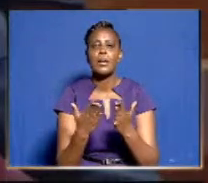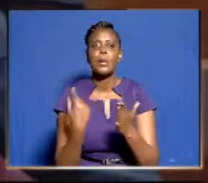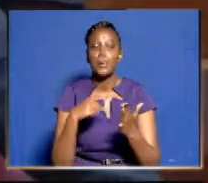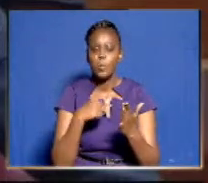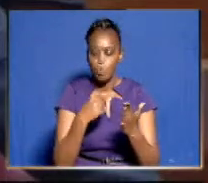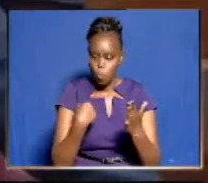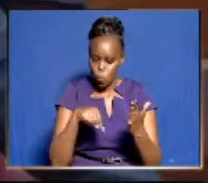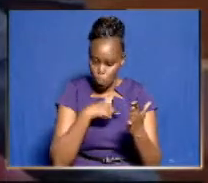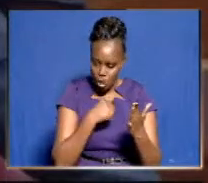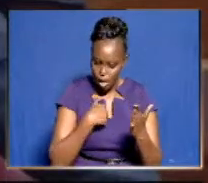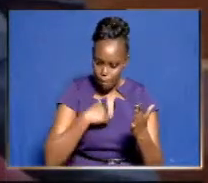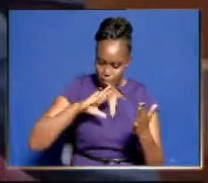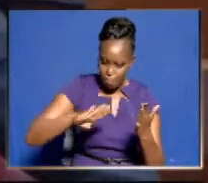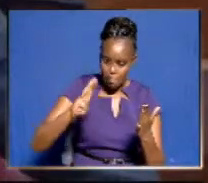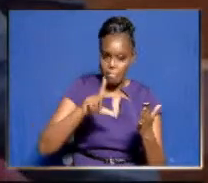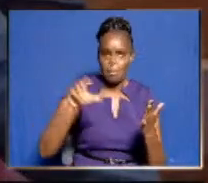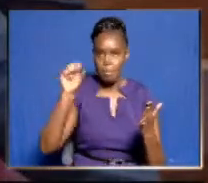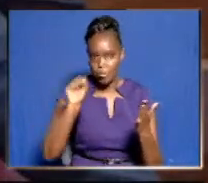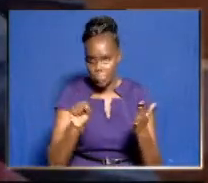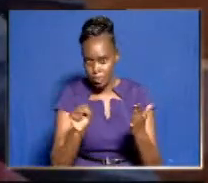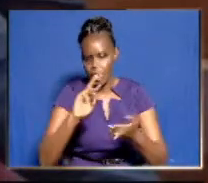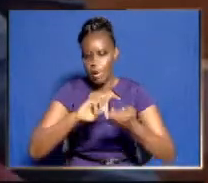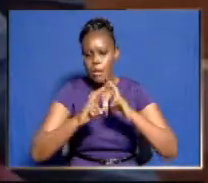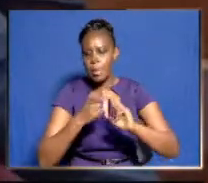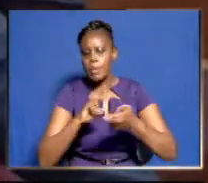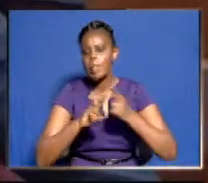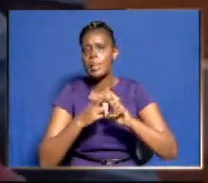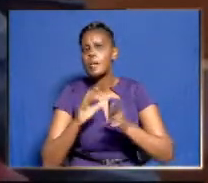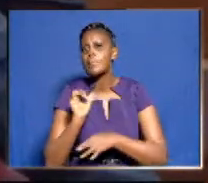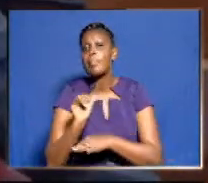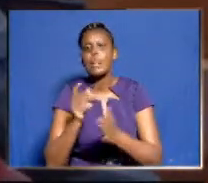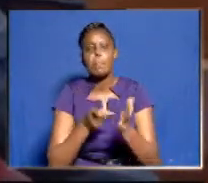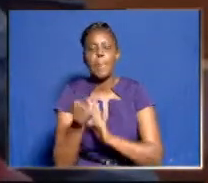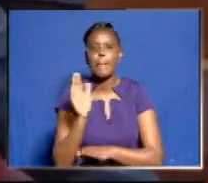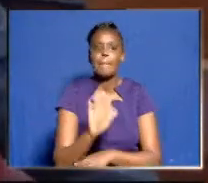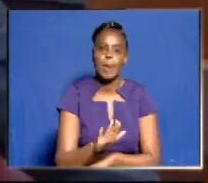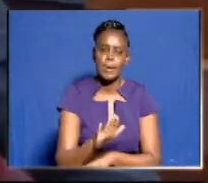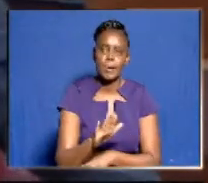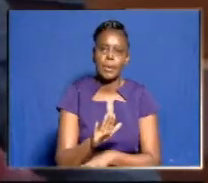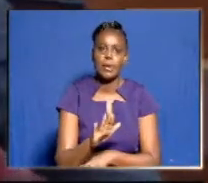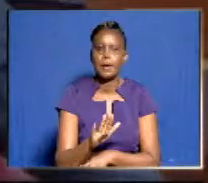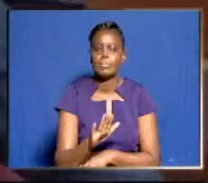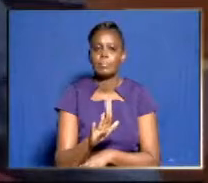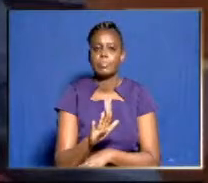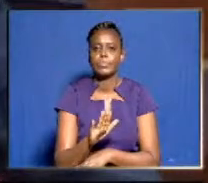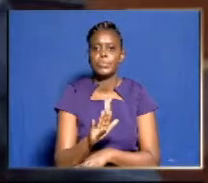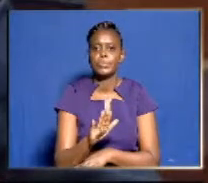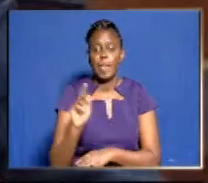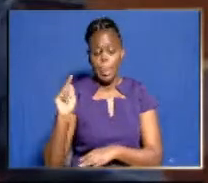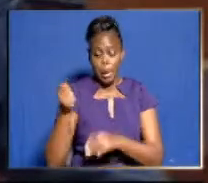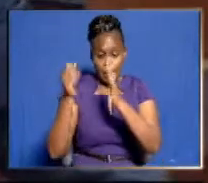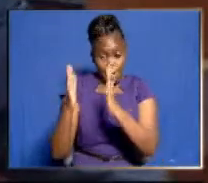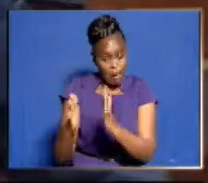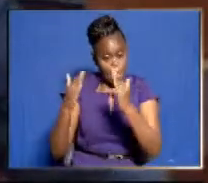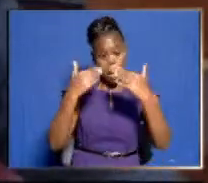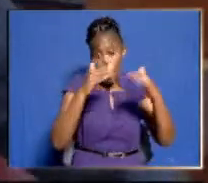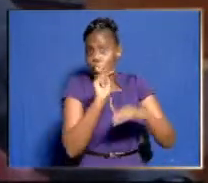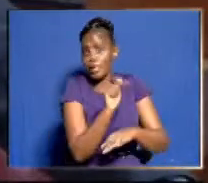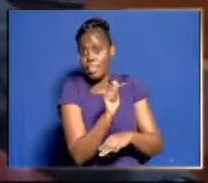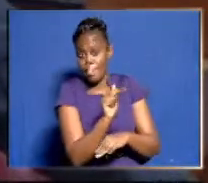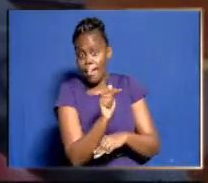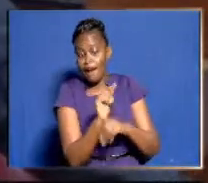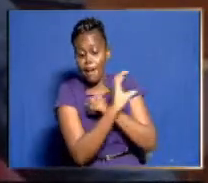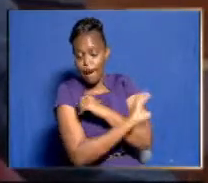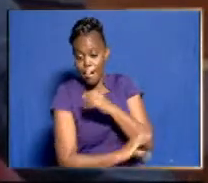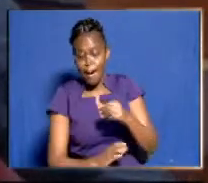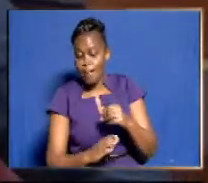have pending bills relating to land compensation. Honorable Speaker, Kenyans out there